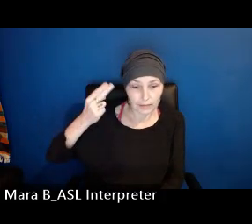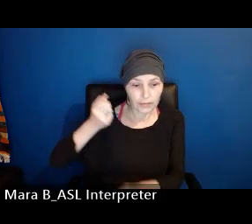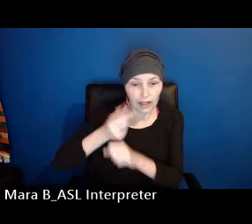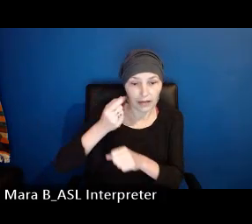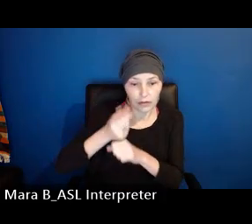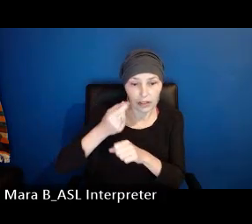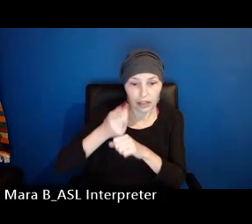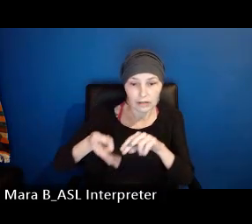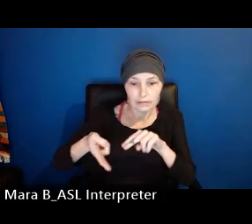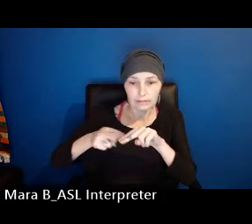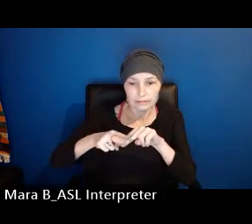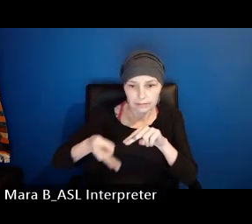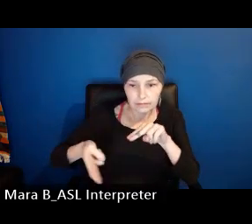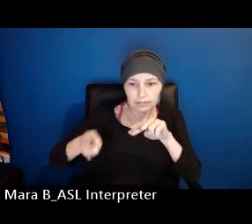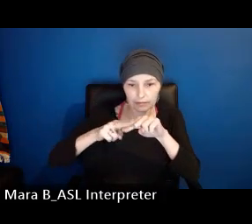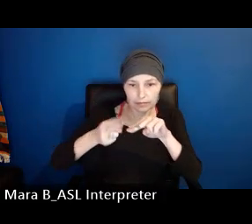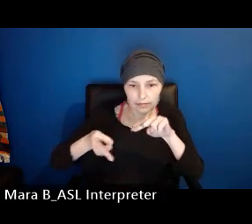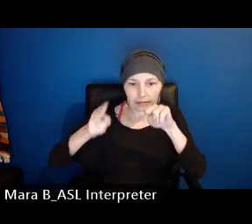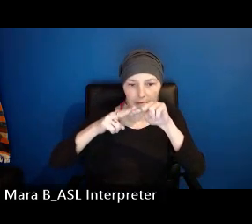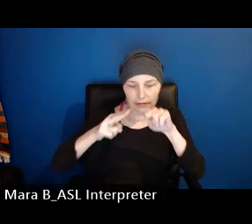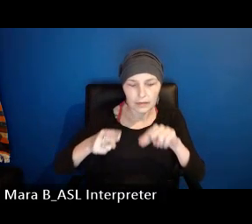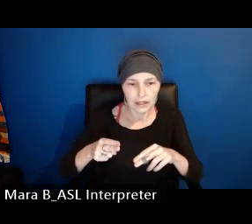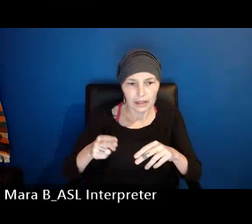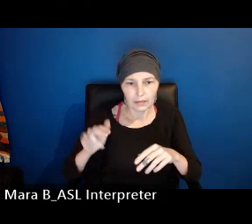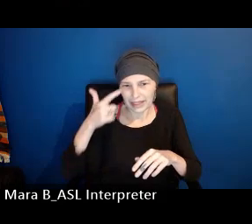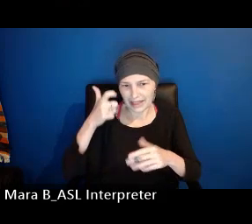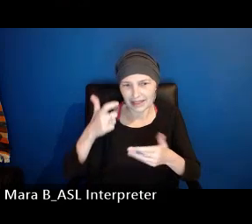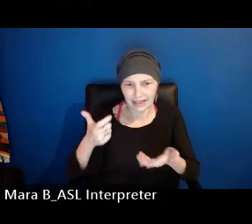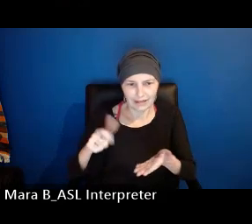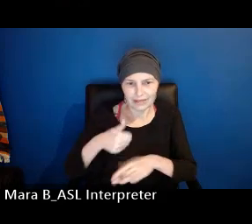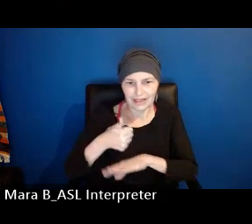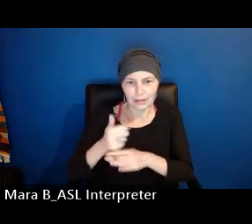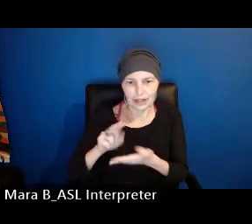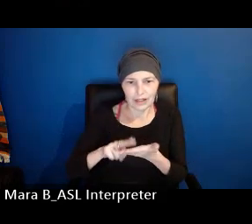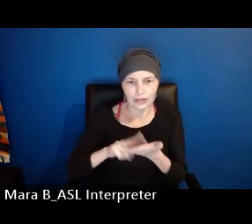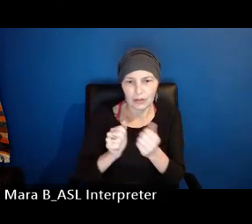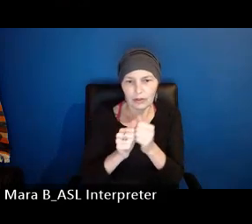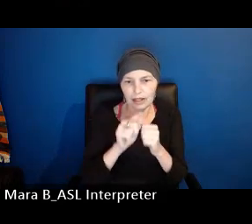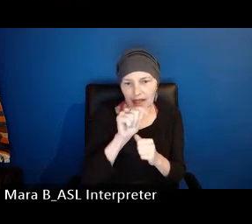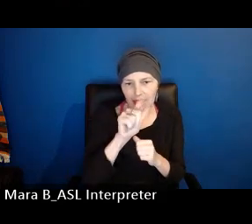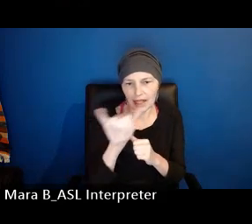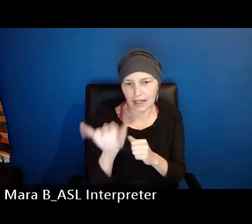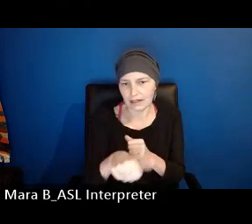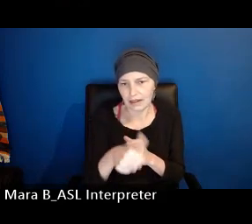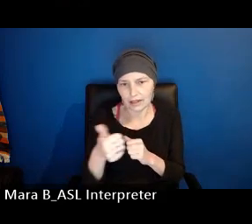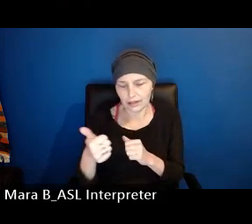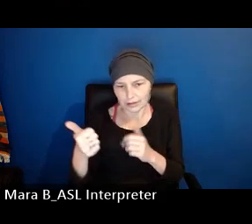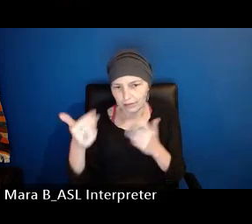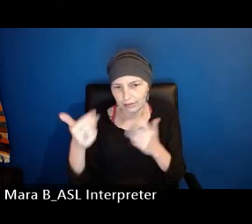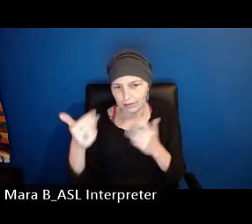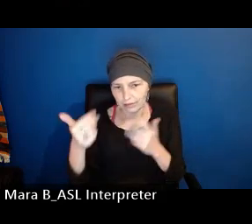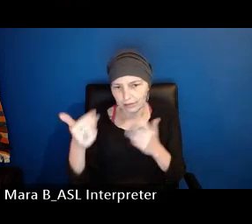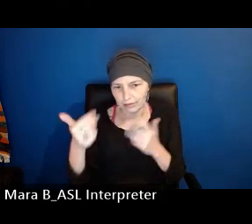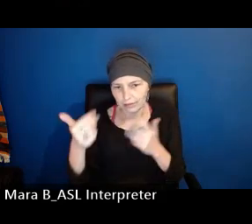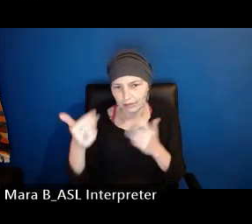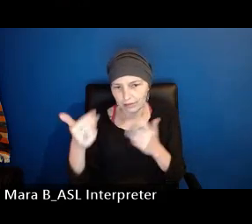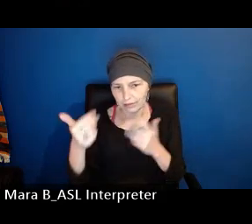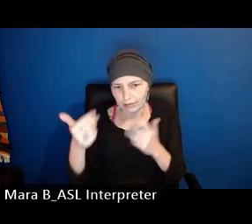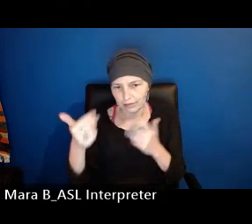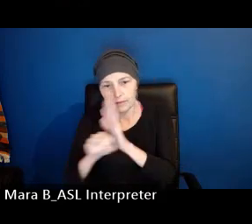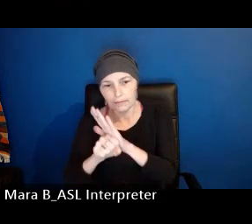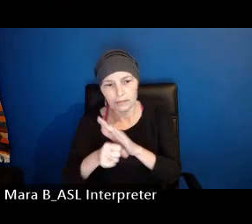their contract that they had with LA and whoever, the state, that they were allowed to raise the rate so much percent